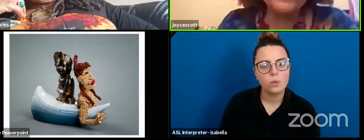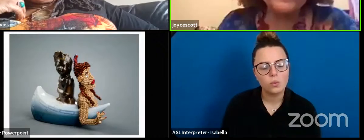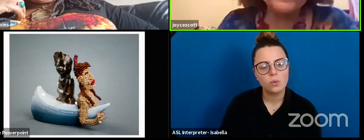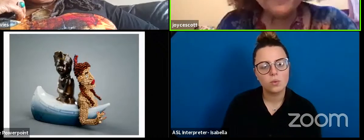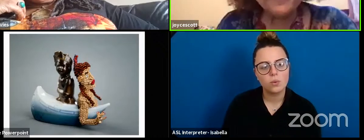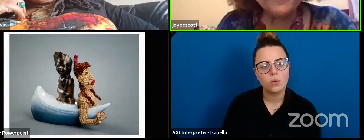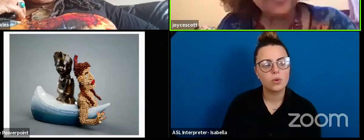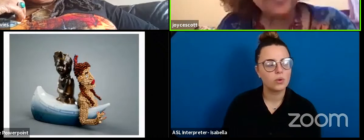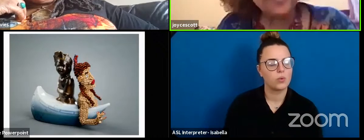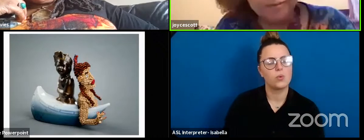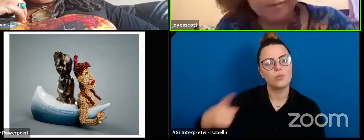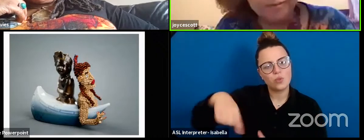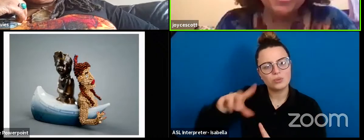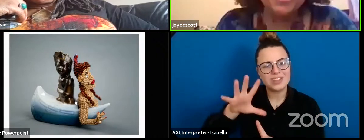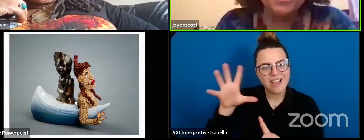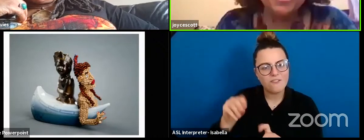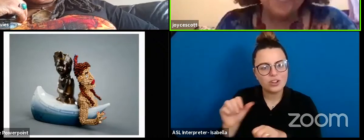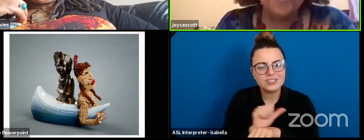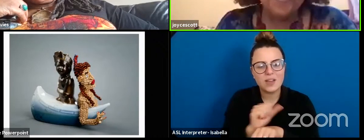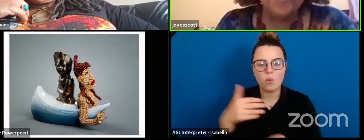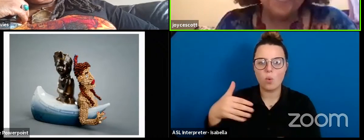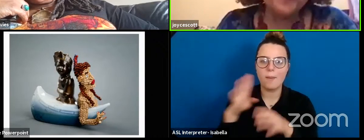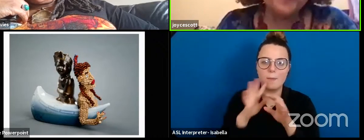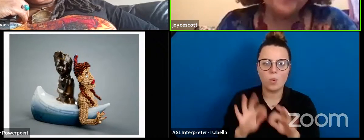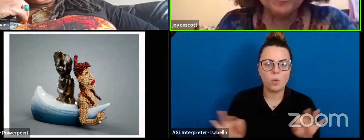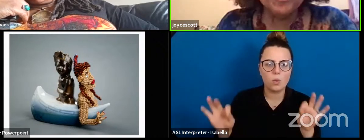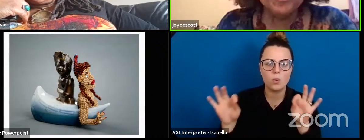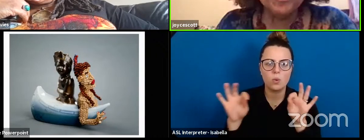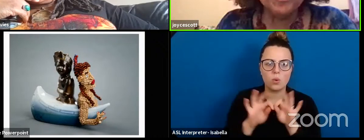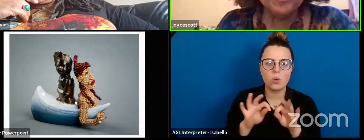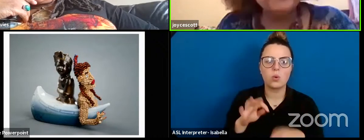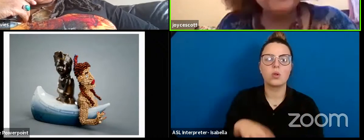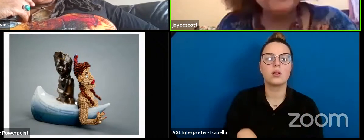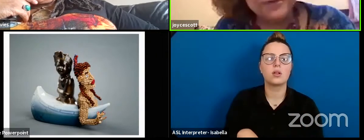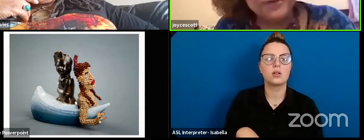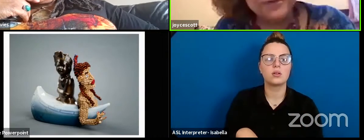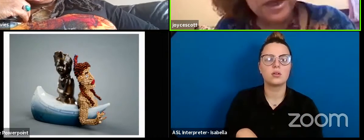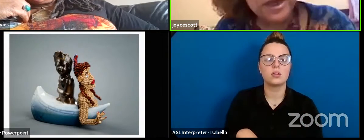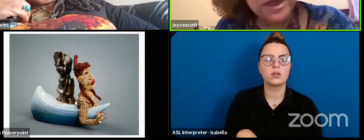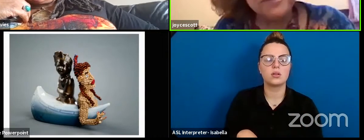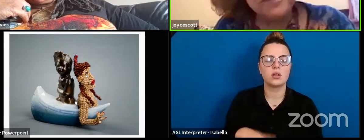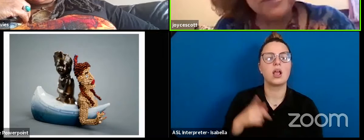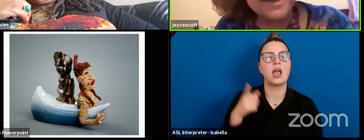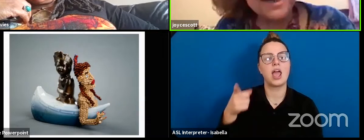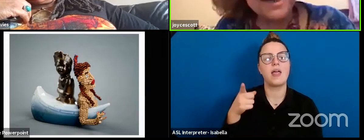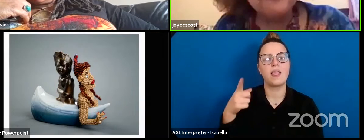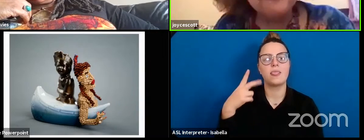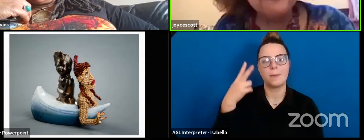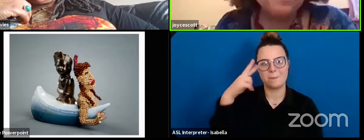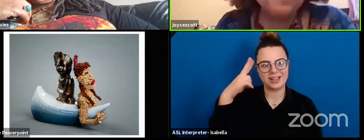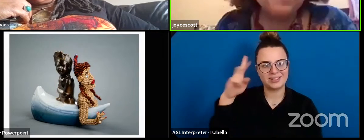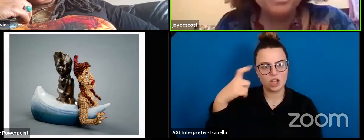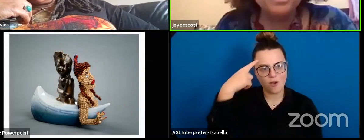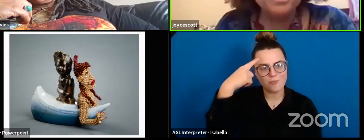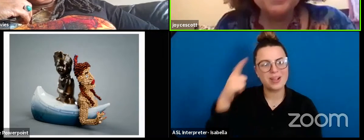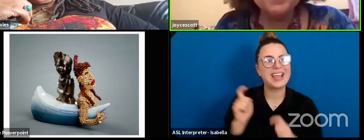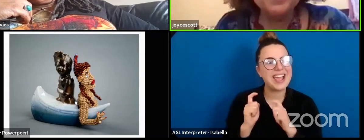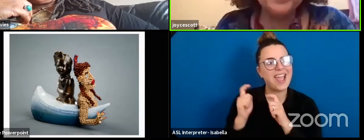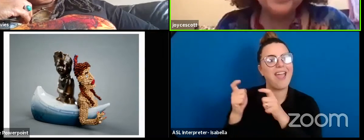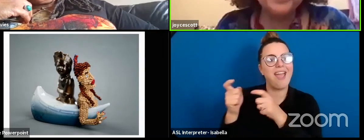These African slaves were so important that they fought in a revolution, and the Mexican government gave